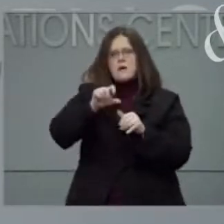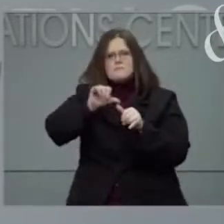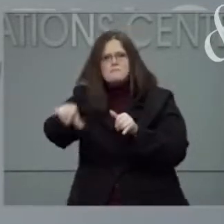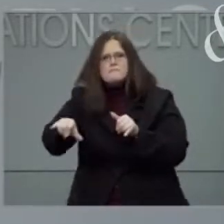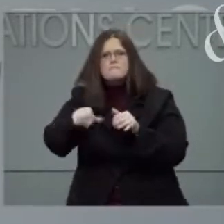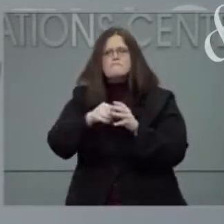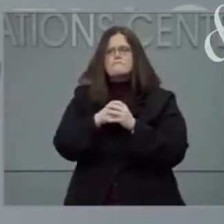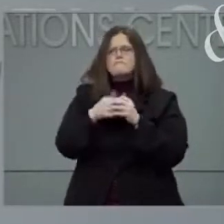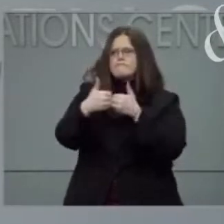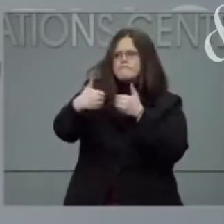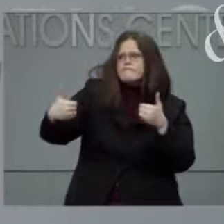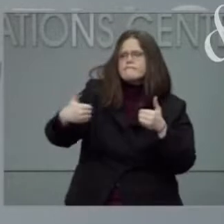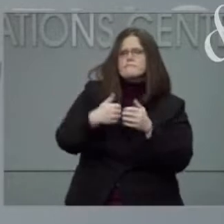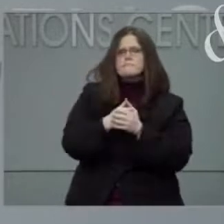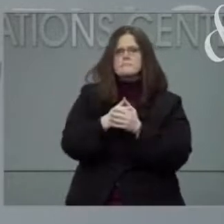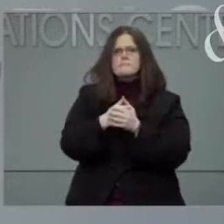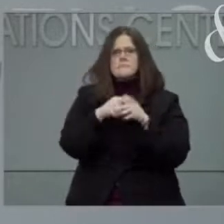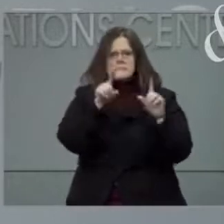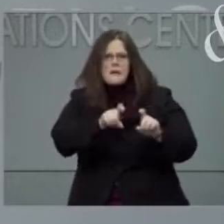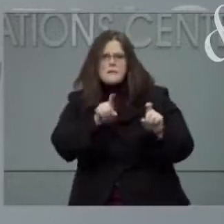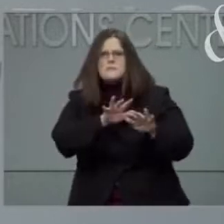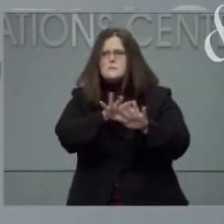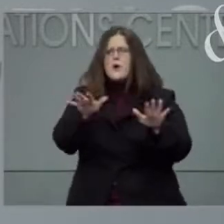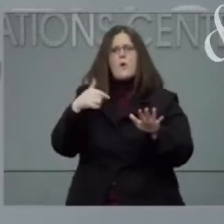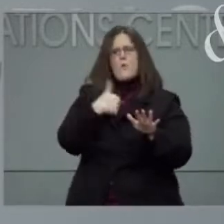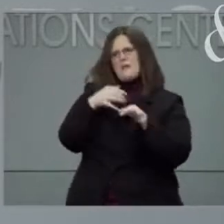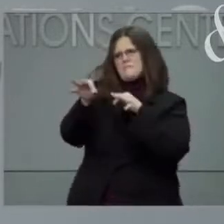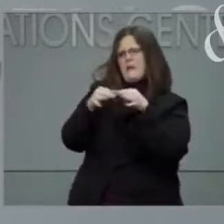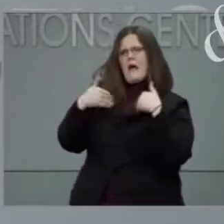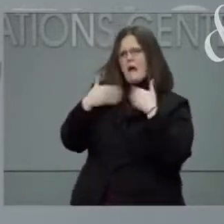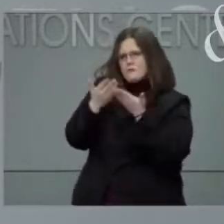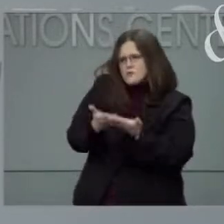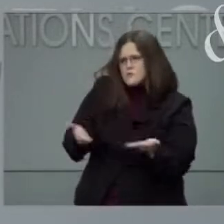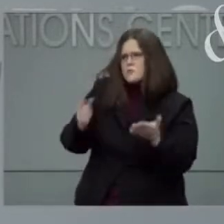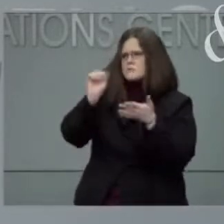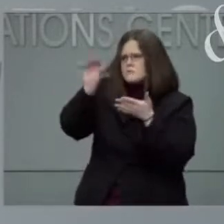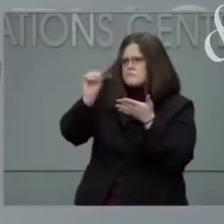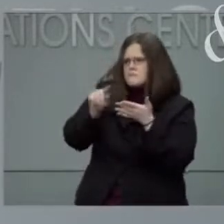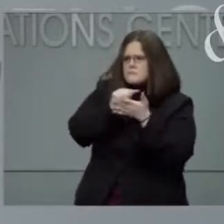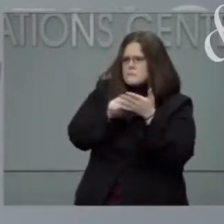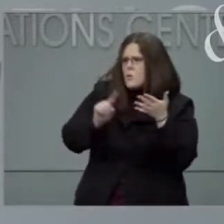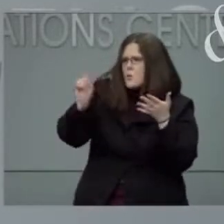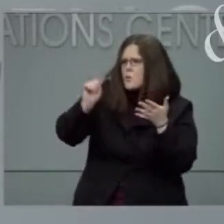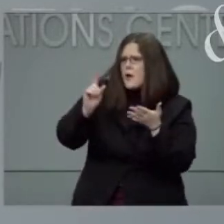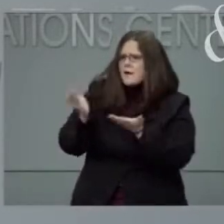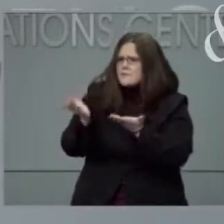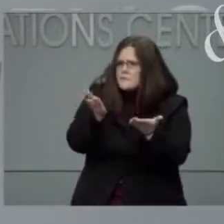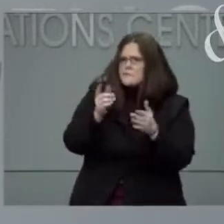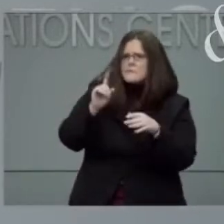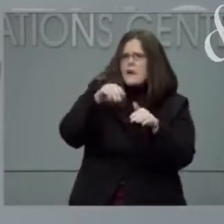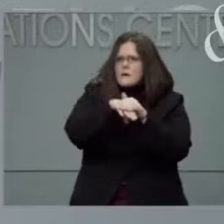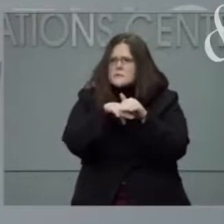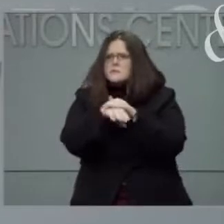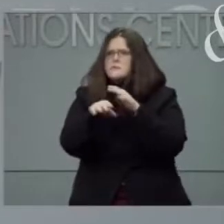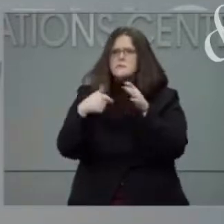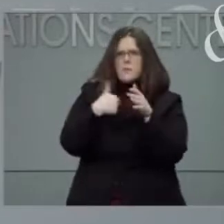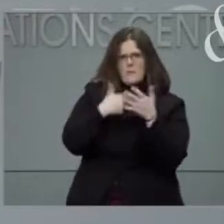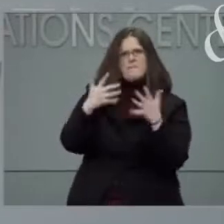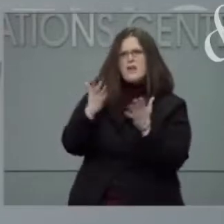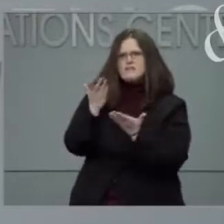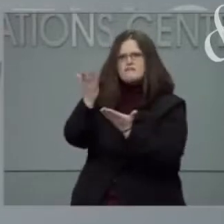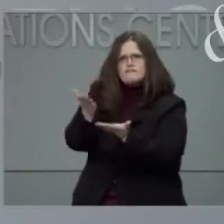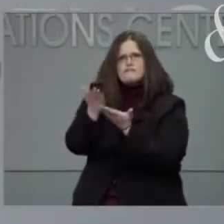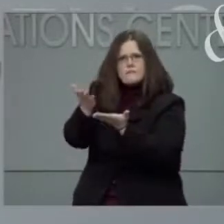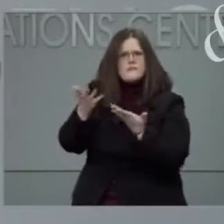not just access to testing and a place to isolate, but making sure that they were getting access to the services they need. So has